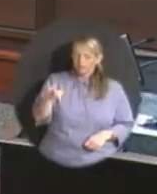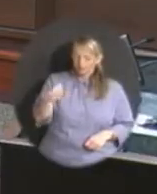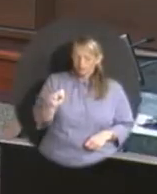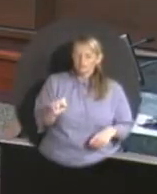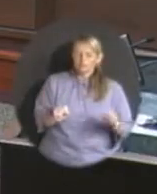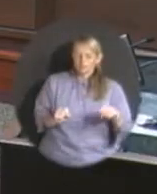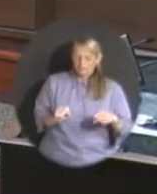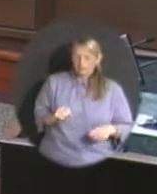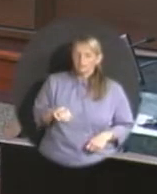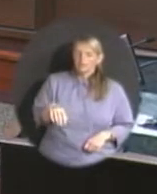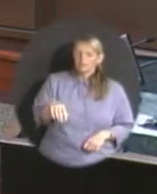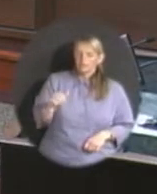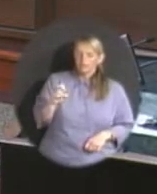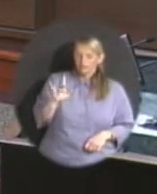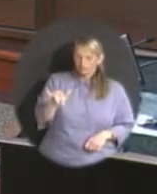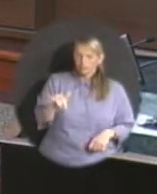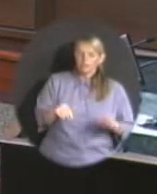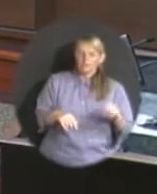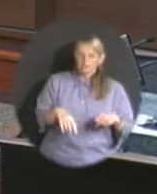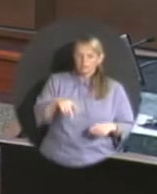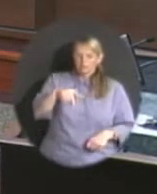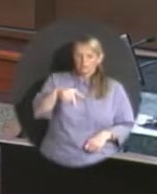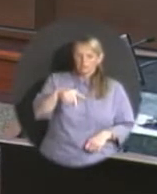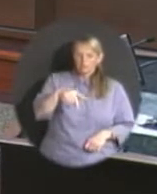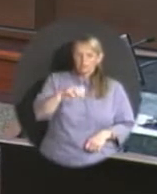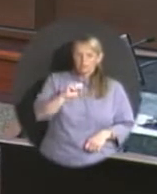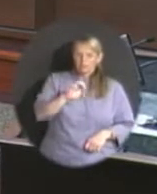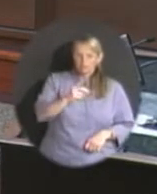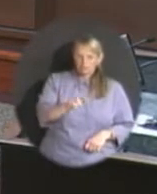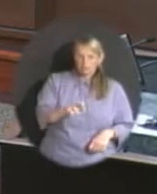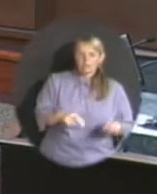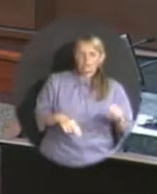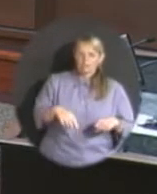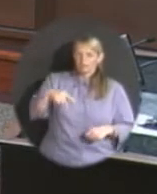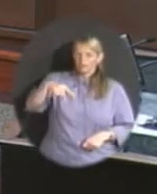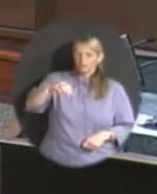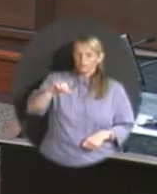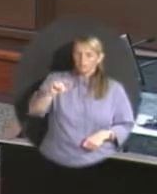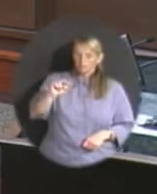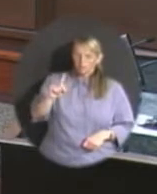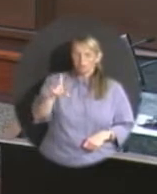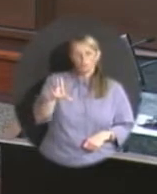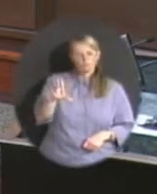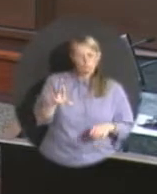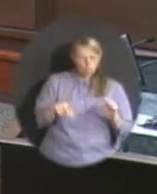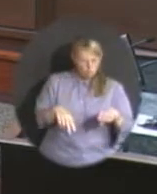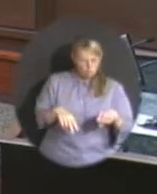Shear, Yes. Mr. Poland, No. Mr. Parker. Yes.